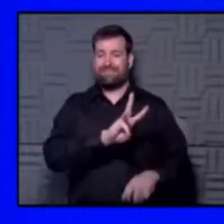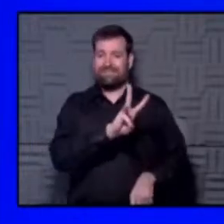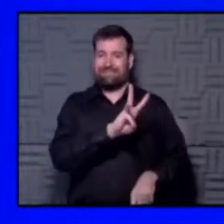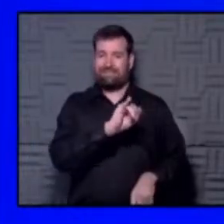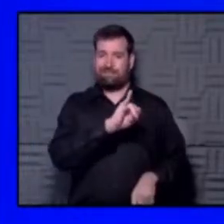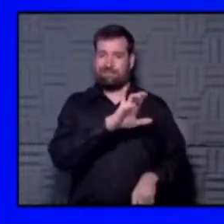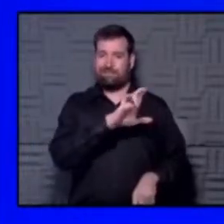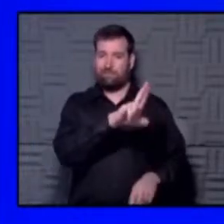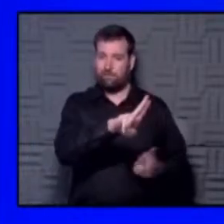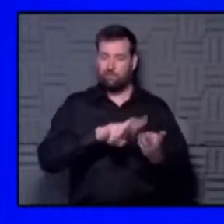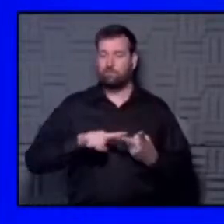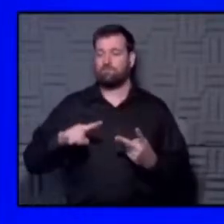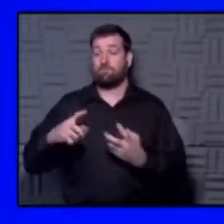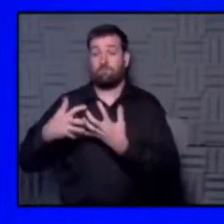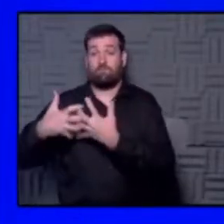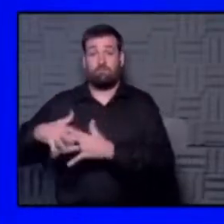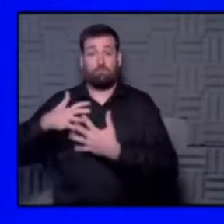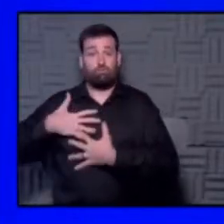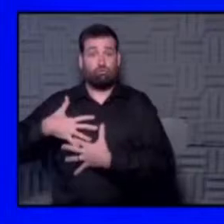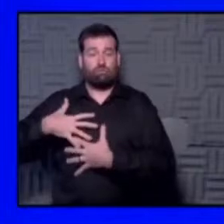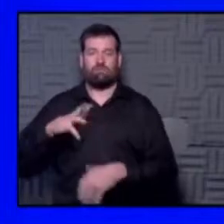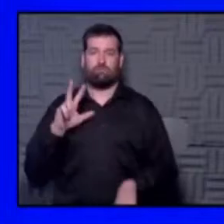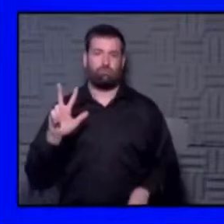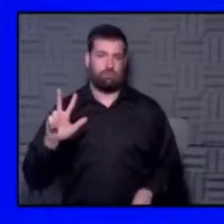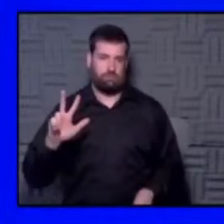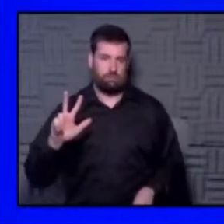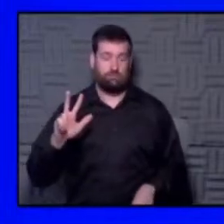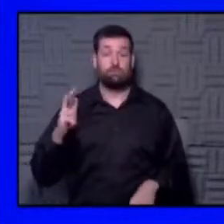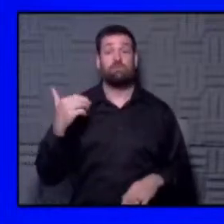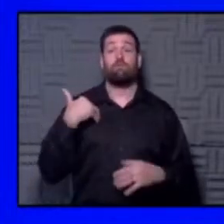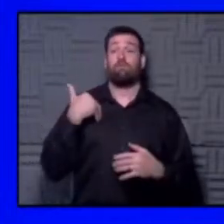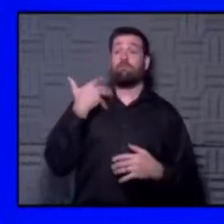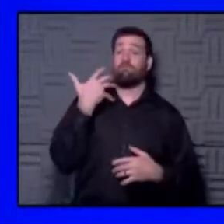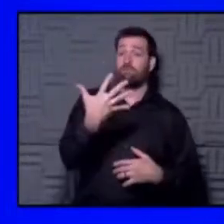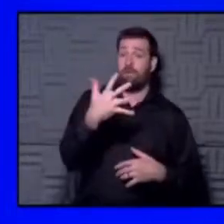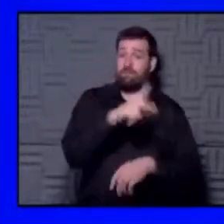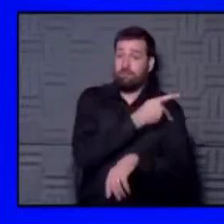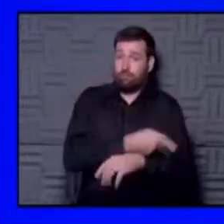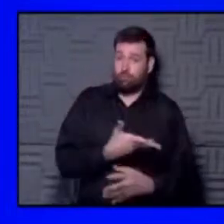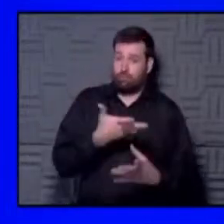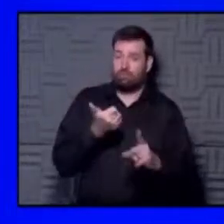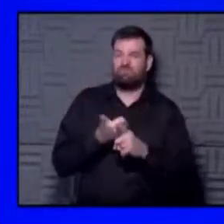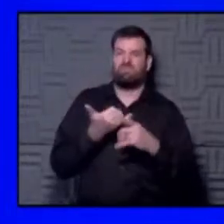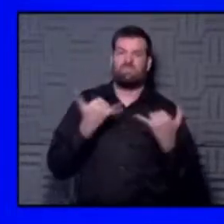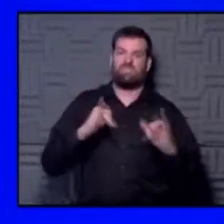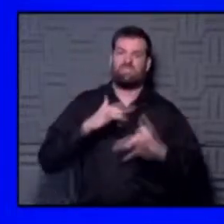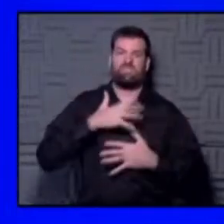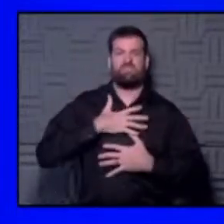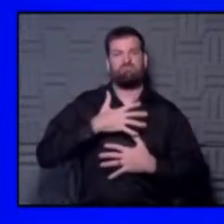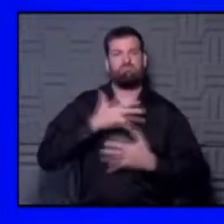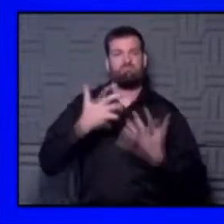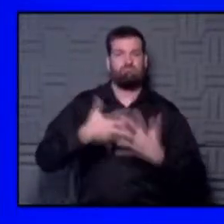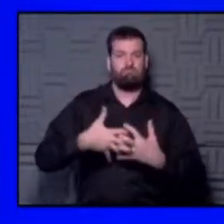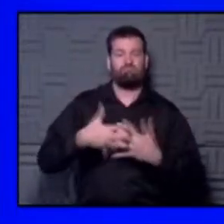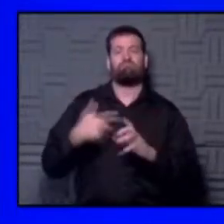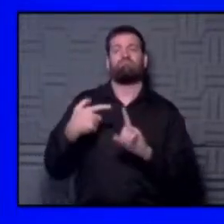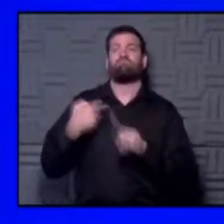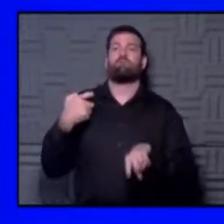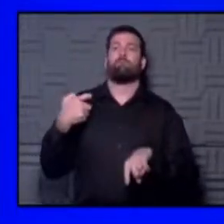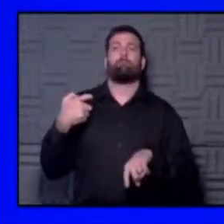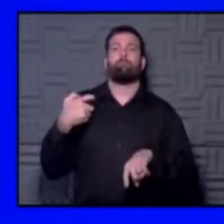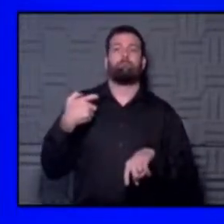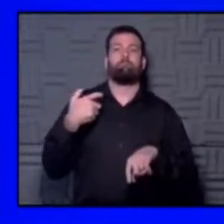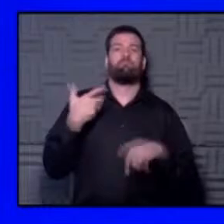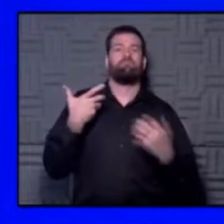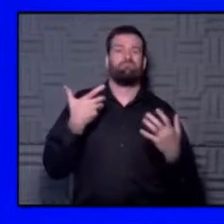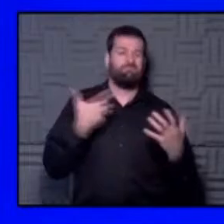the ICU and 3 on the ventilator. We do have 5 patients, though, that remain on the ventilator that we consider from